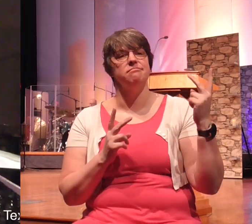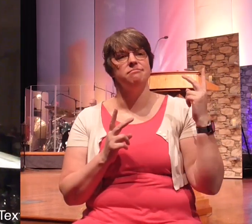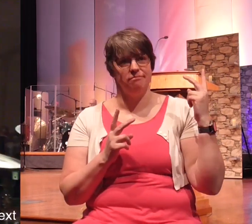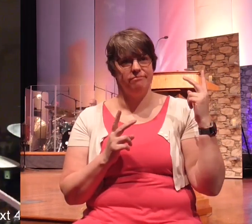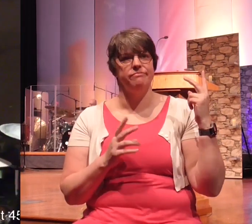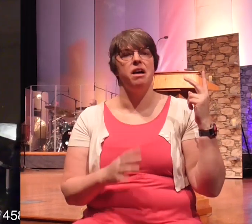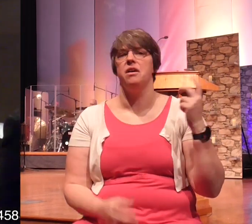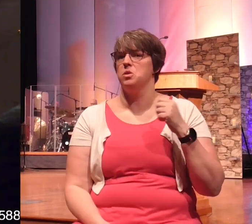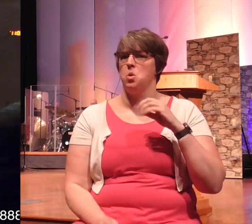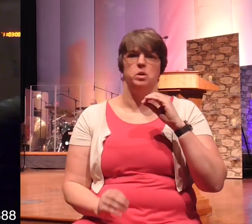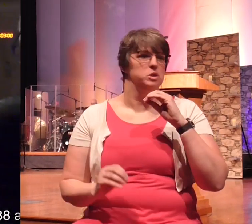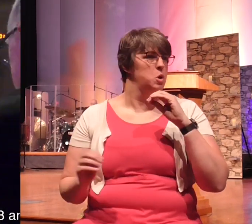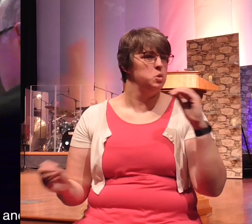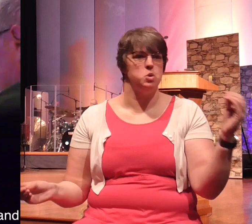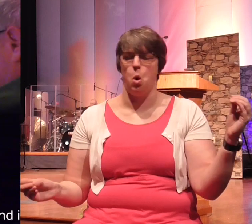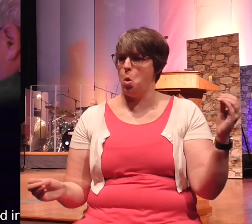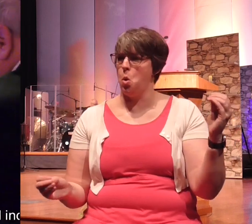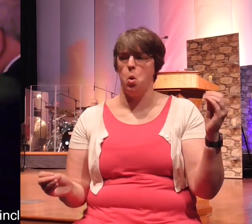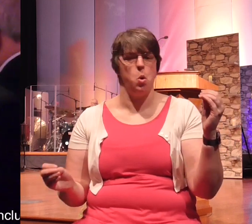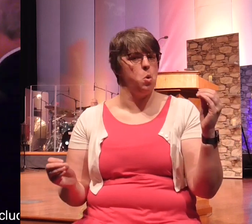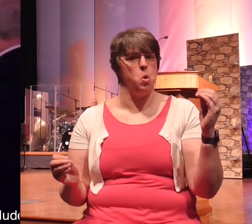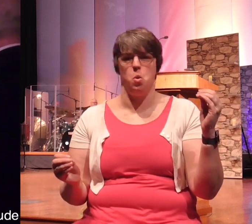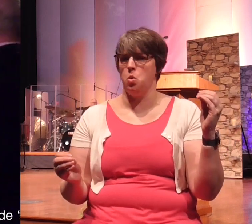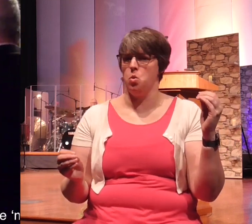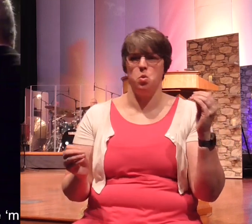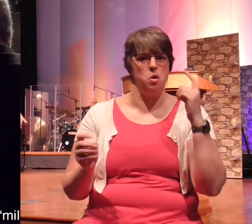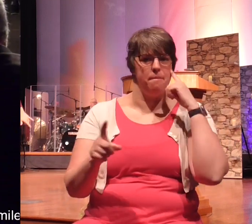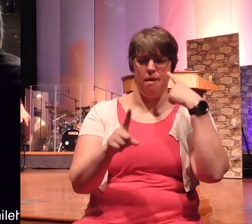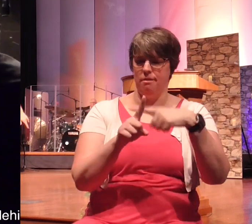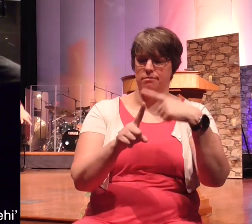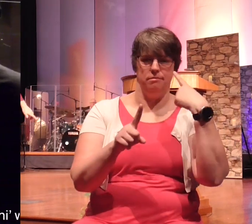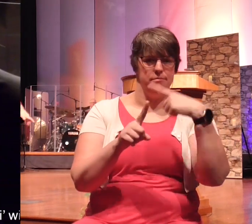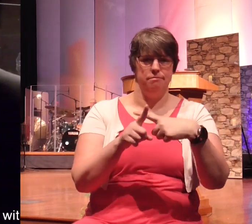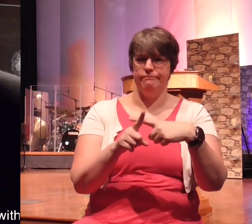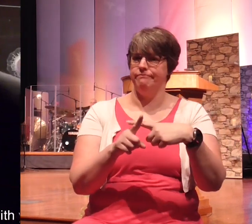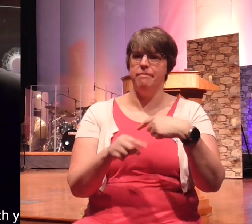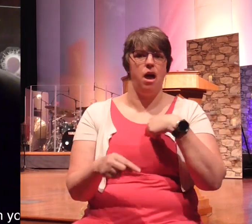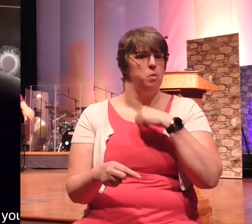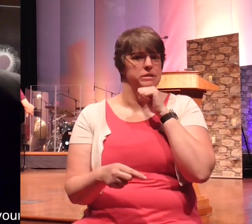wasn't a bright side I was into.